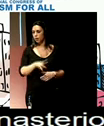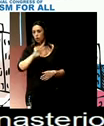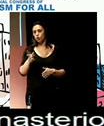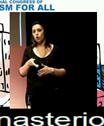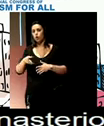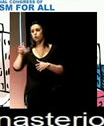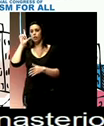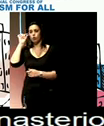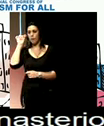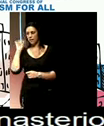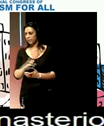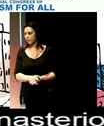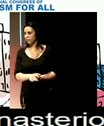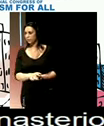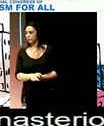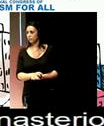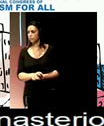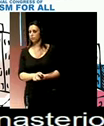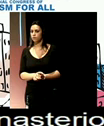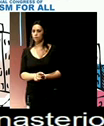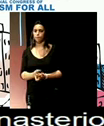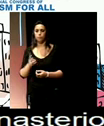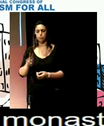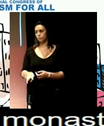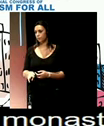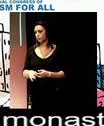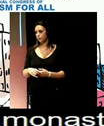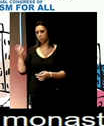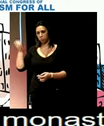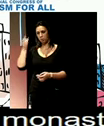interesting initiative too in the north of Portugal.